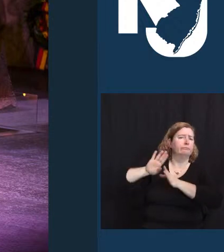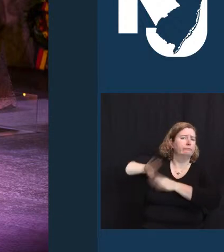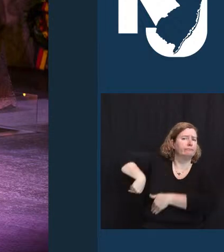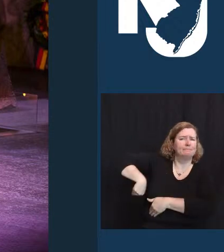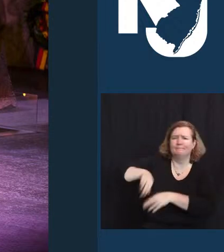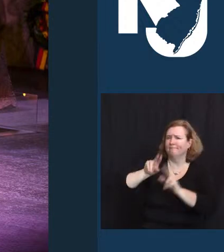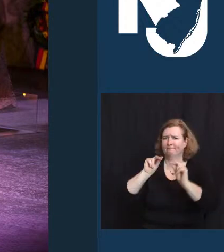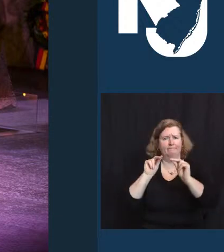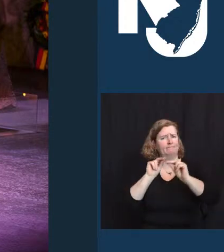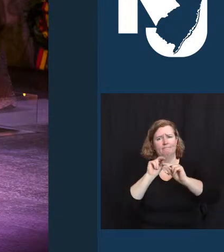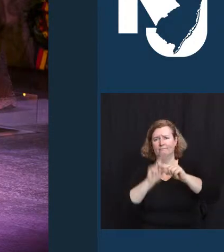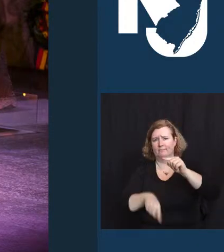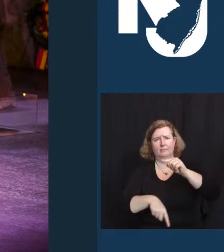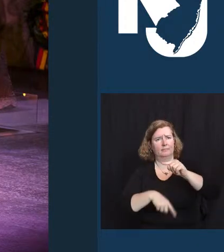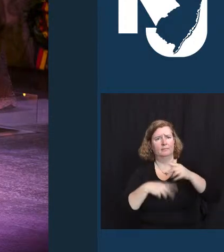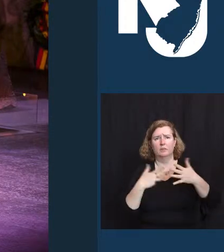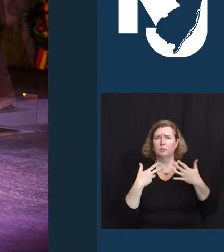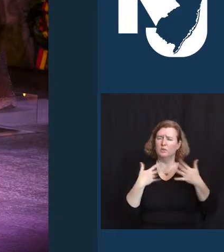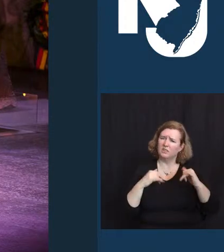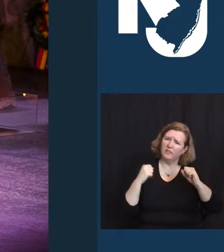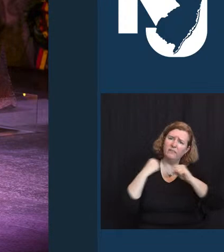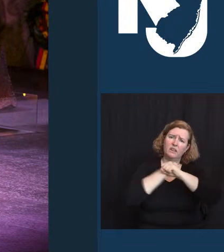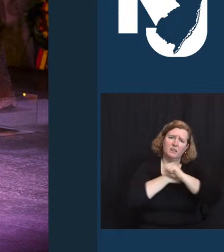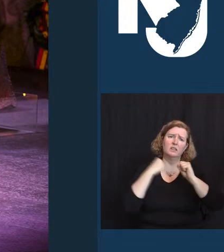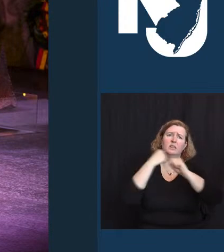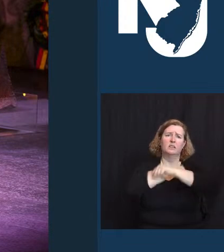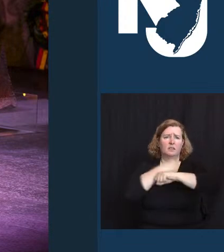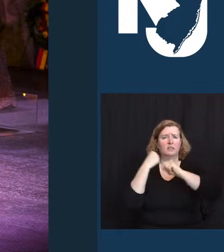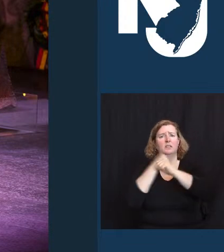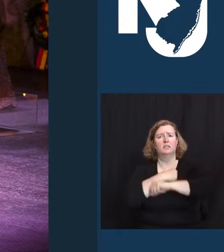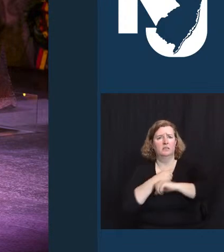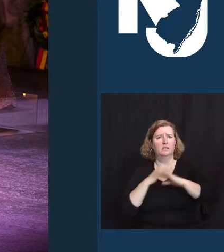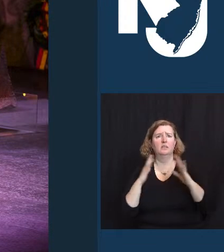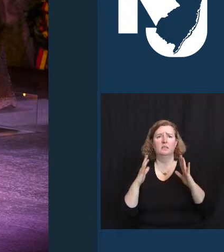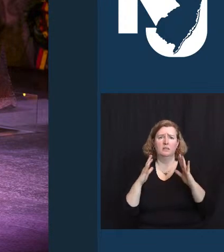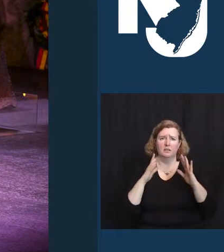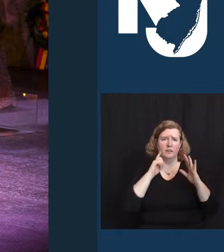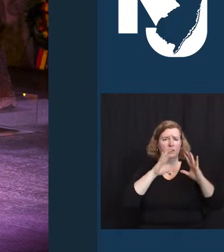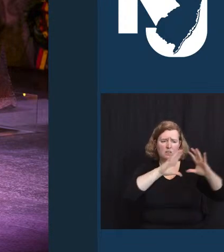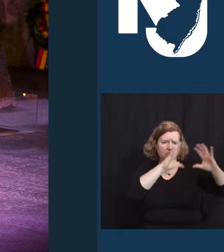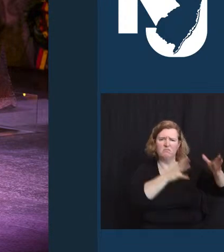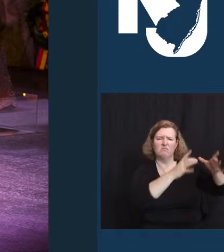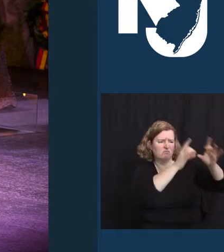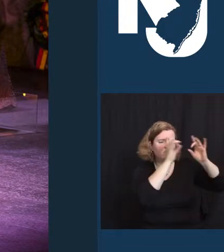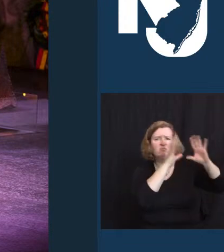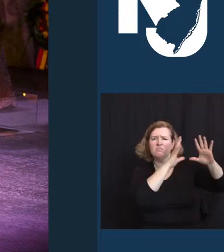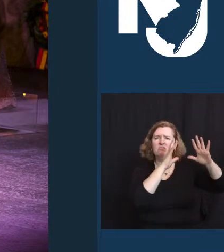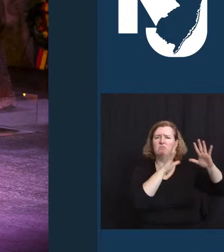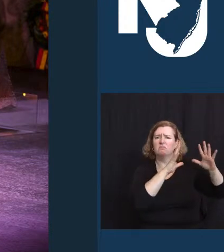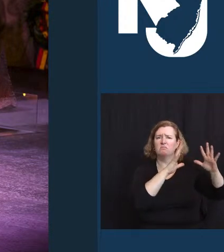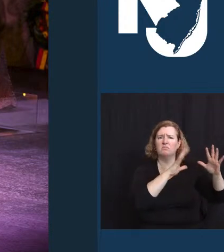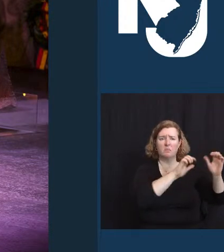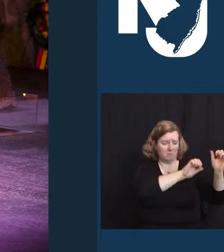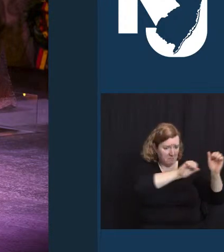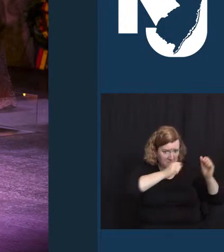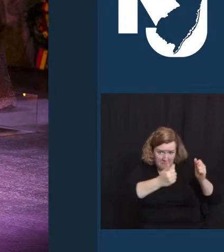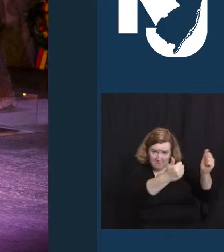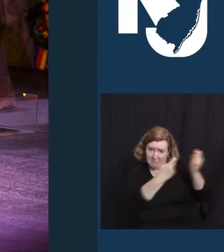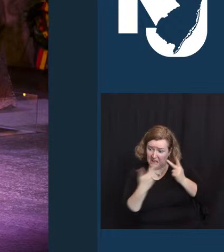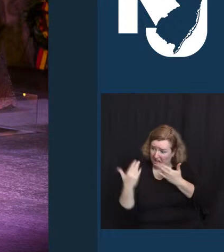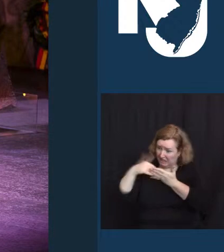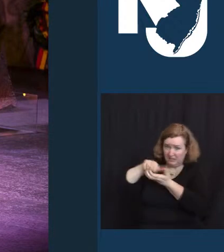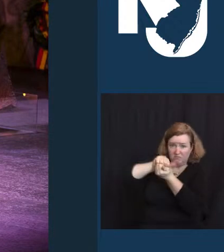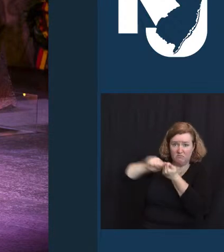The fight against the reemergence of these forces is never ending, and we must stand as one until we secure